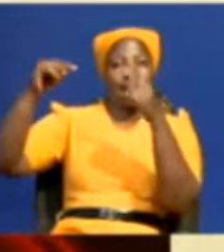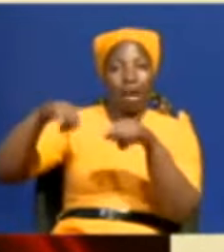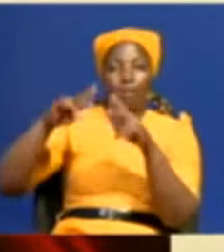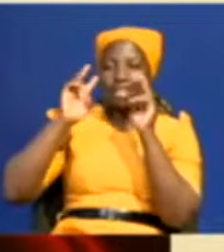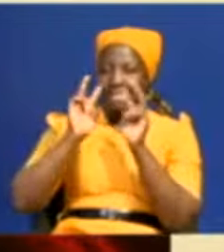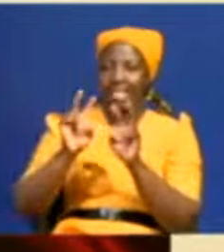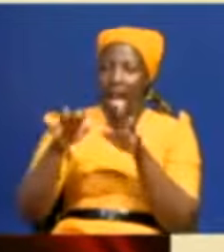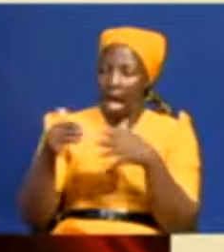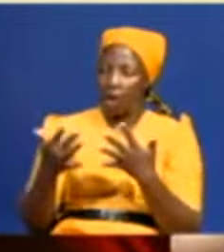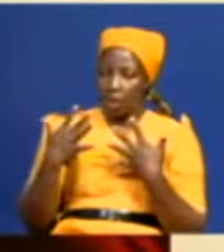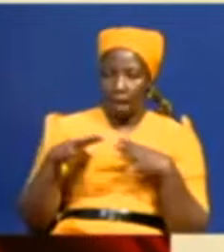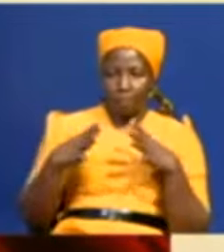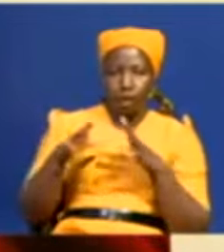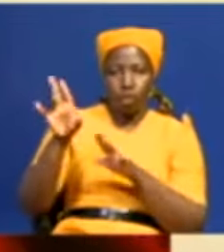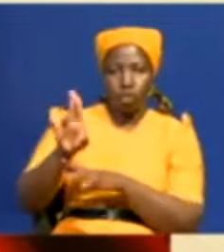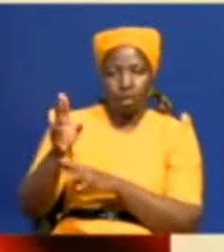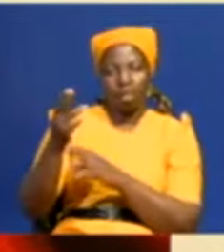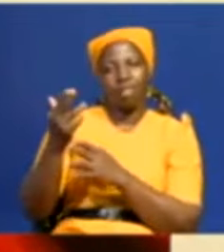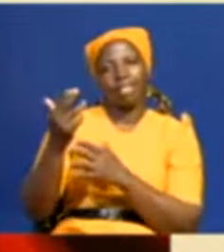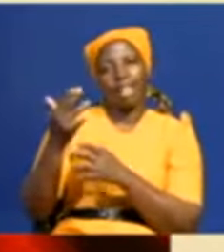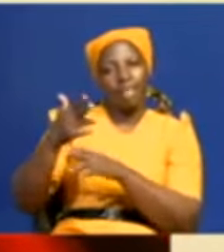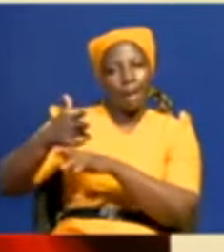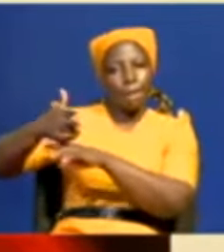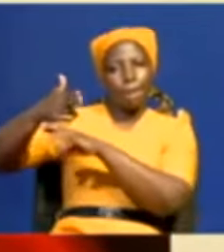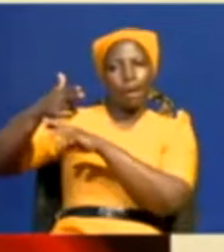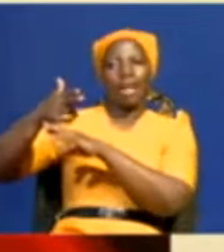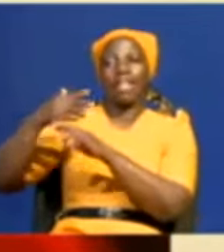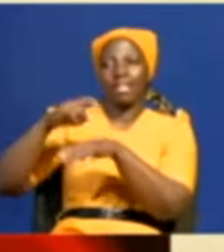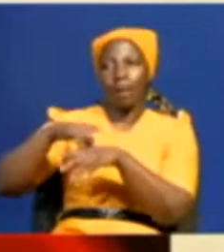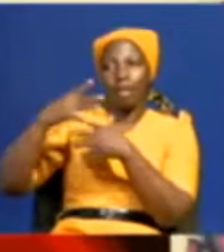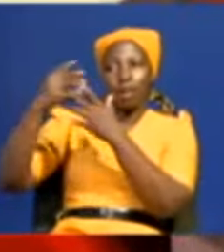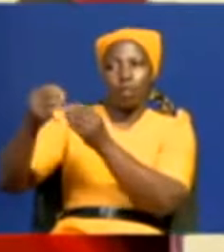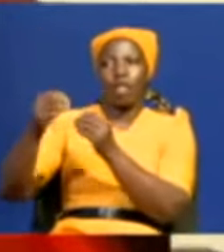used to use it whenever they went for butter trade. They